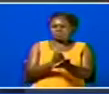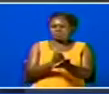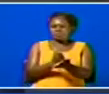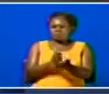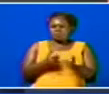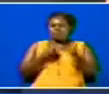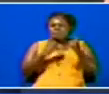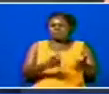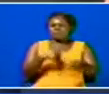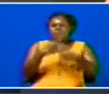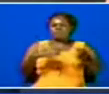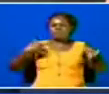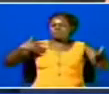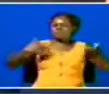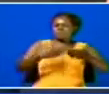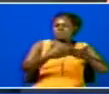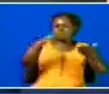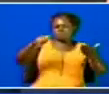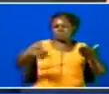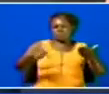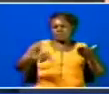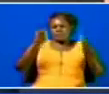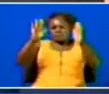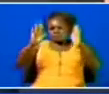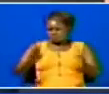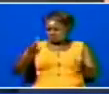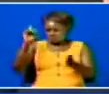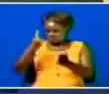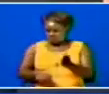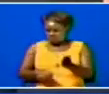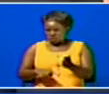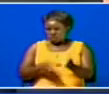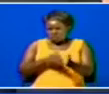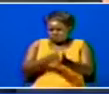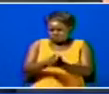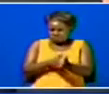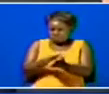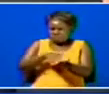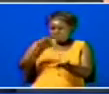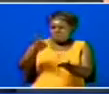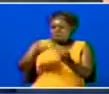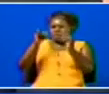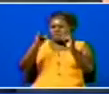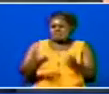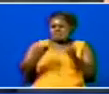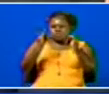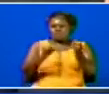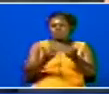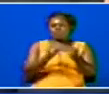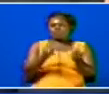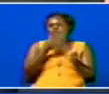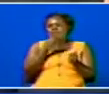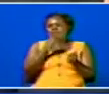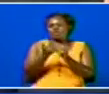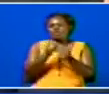this award is still going on until today. The most important thing is that it gets even more exciting when you see new sportsmen fighting